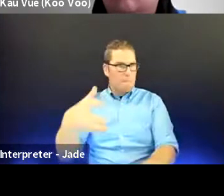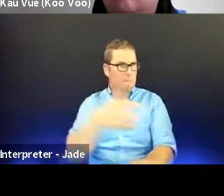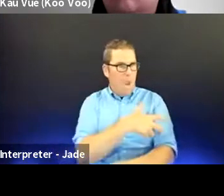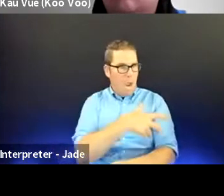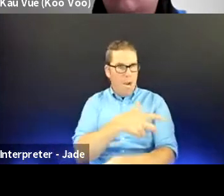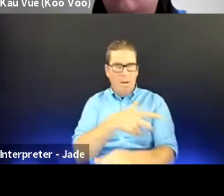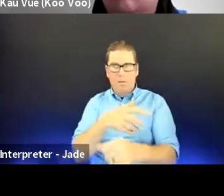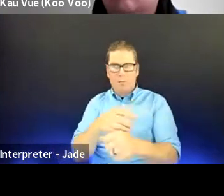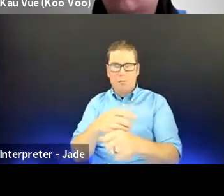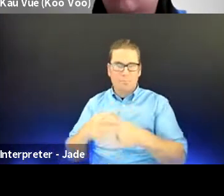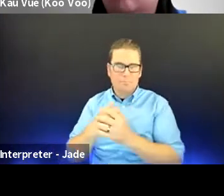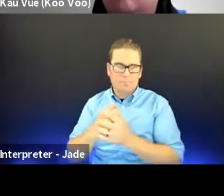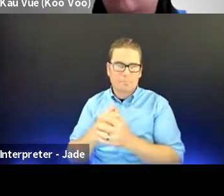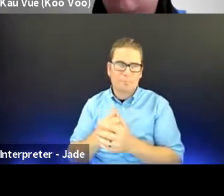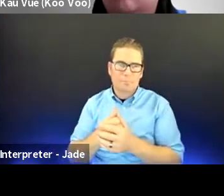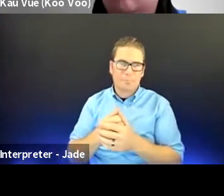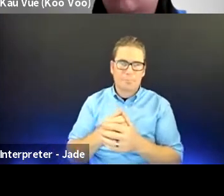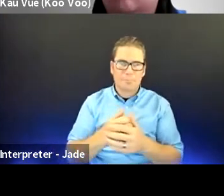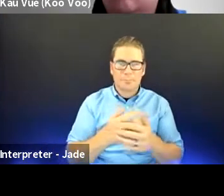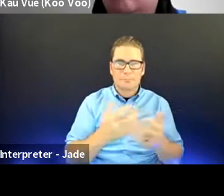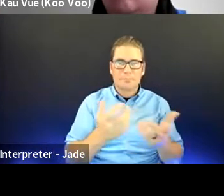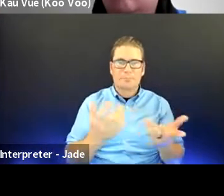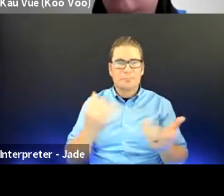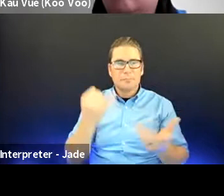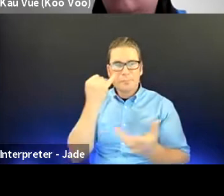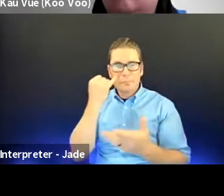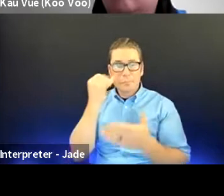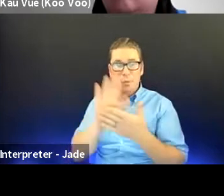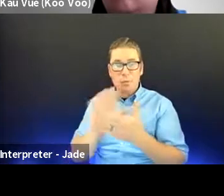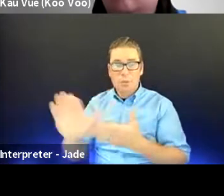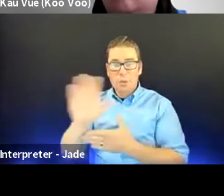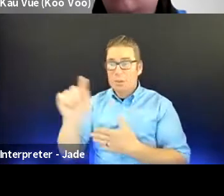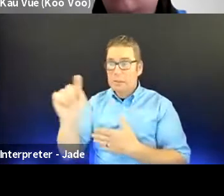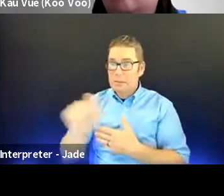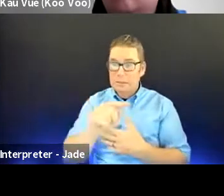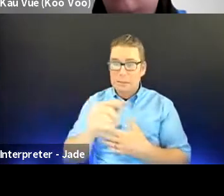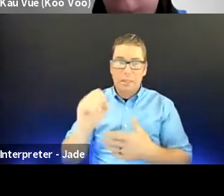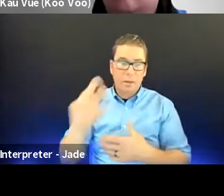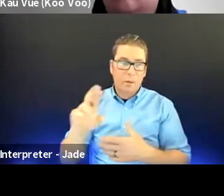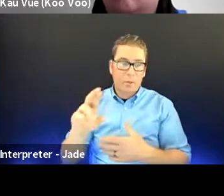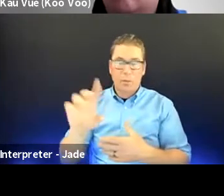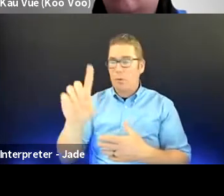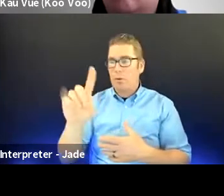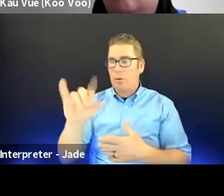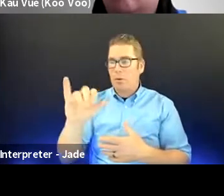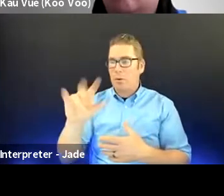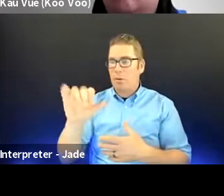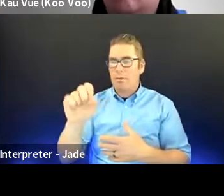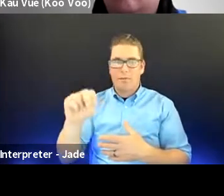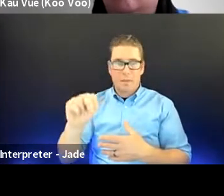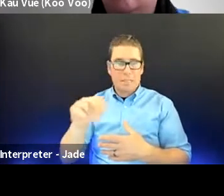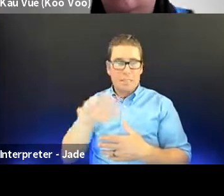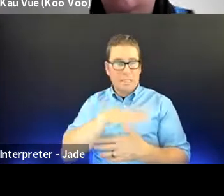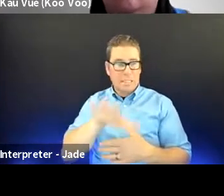that. If the colleges, if the division deans, and especially the faculty